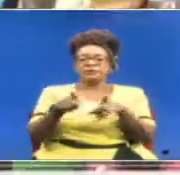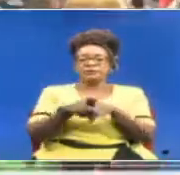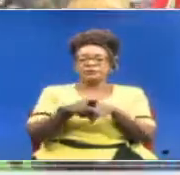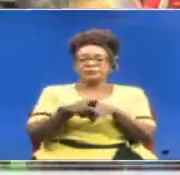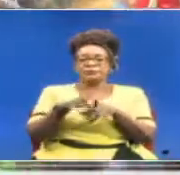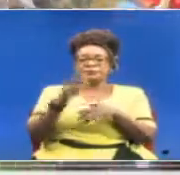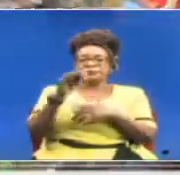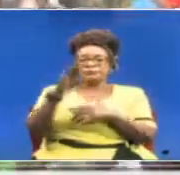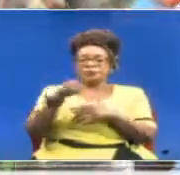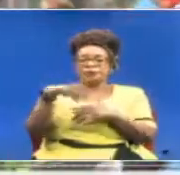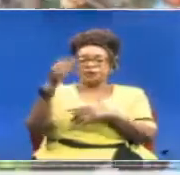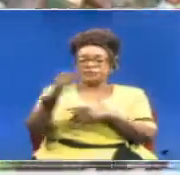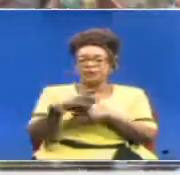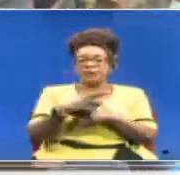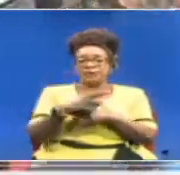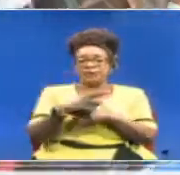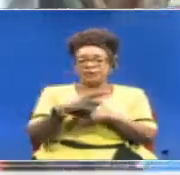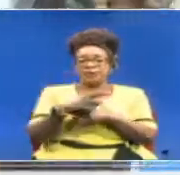of next month.